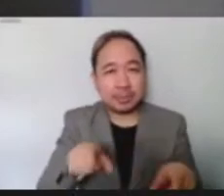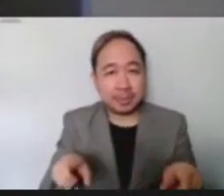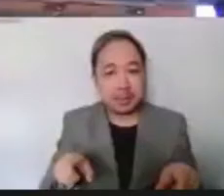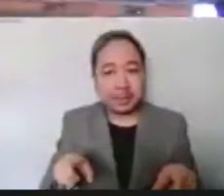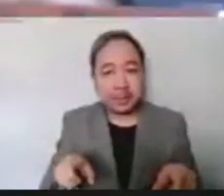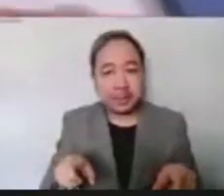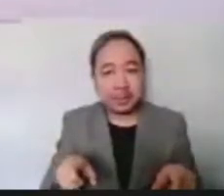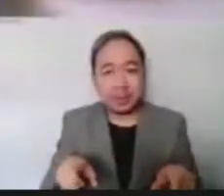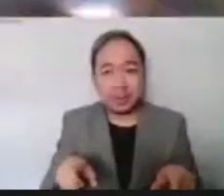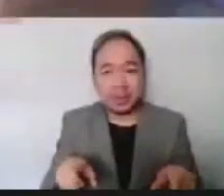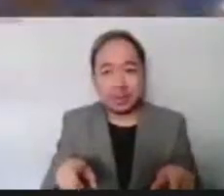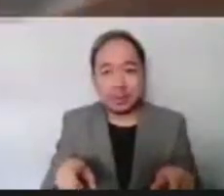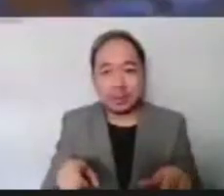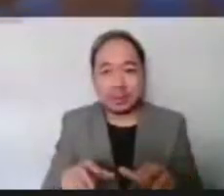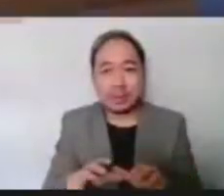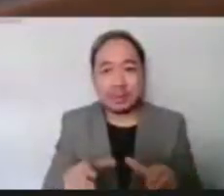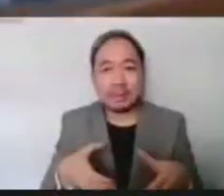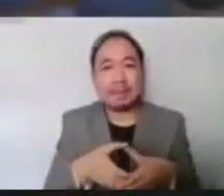flow